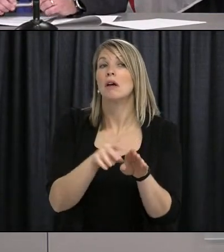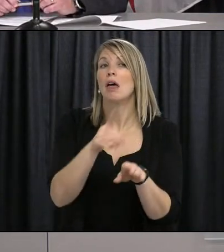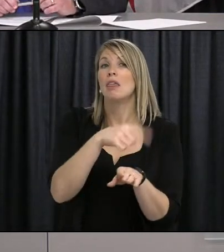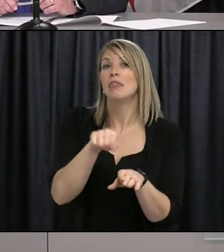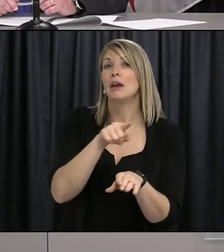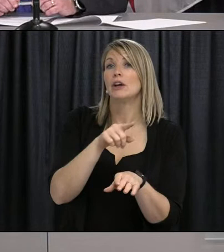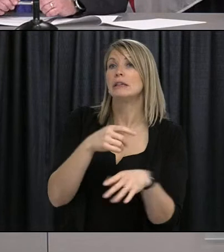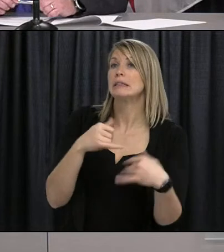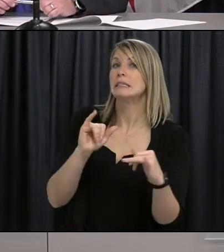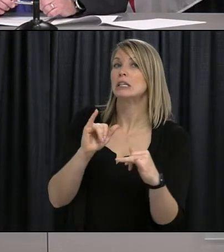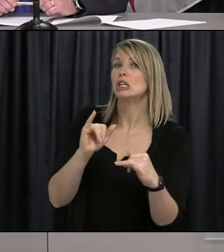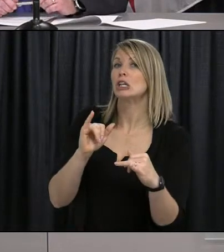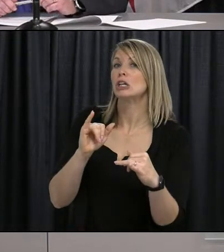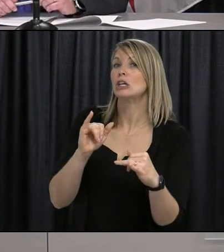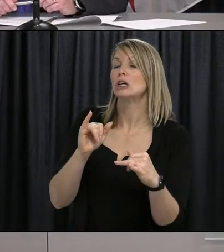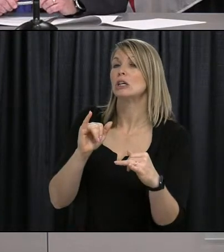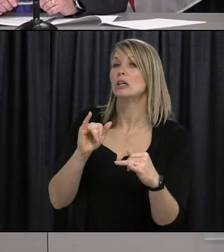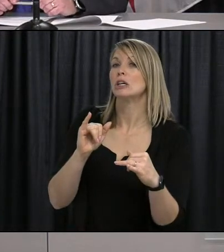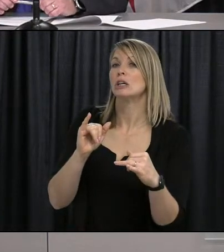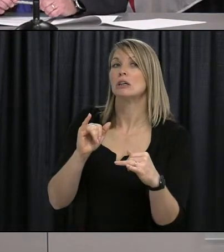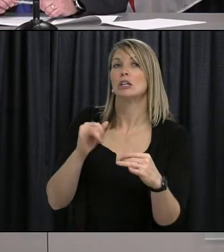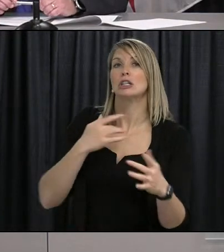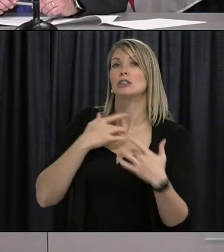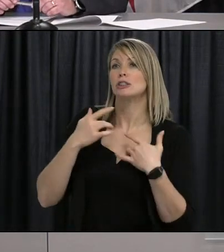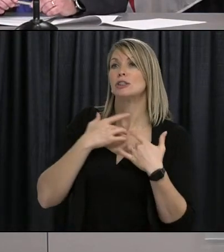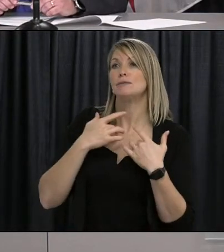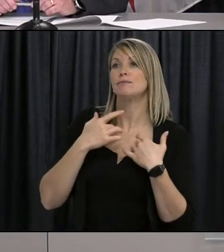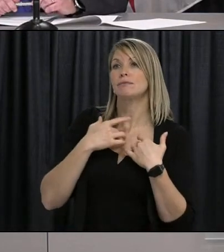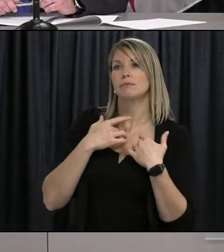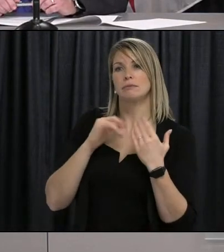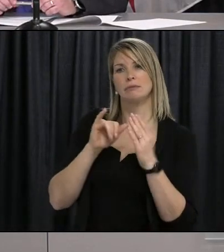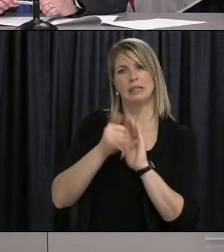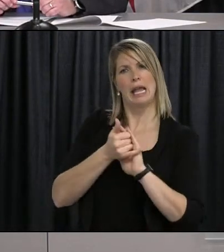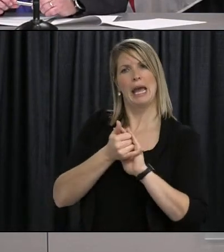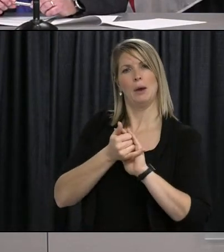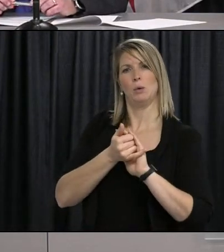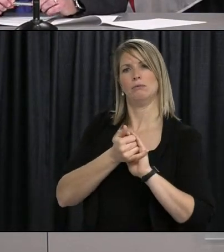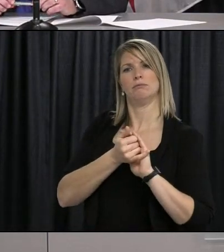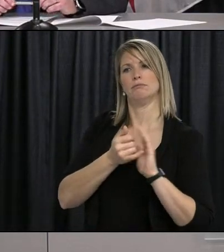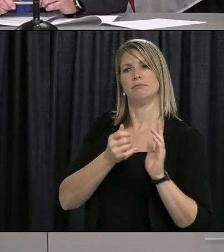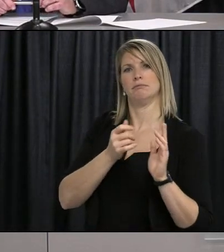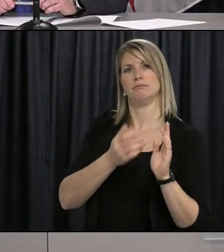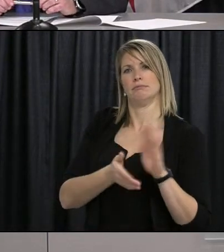so-called quote-unquote financial safety net, how the province will take care of them if that happens.